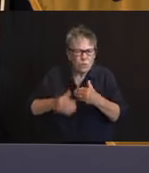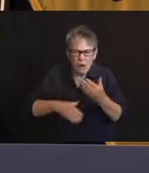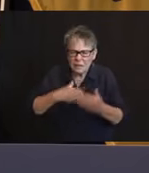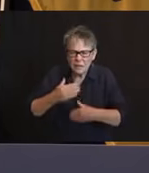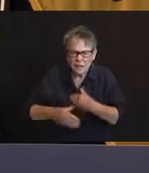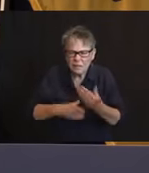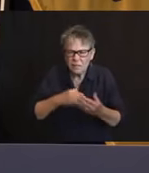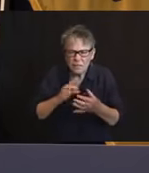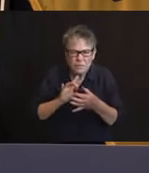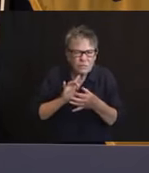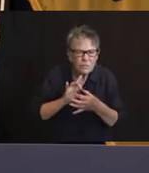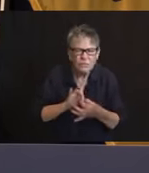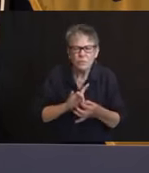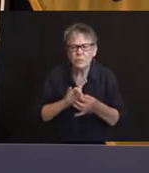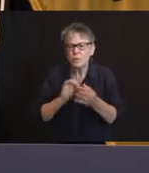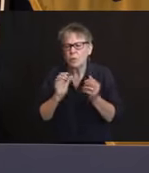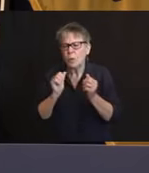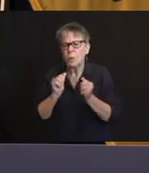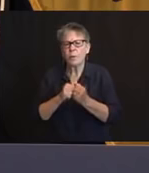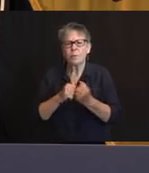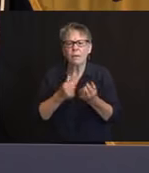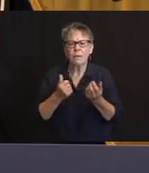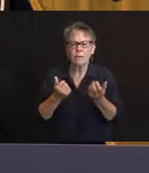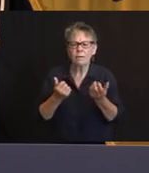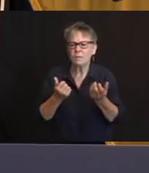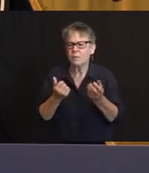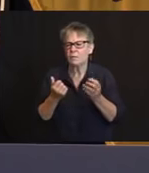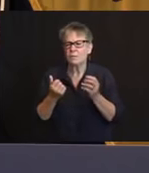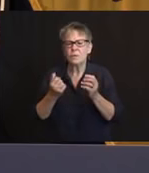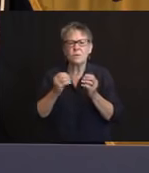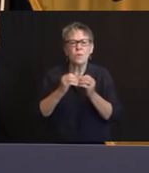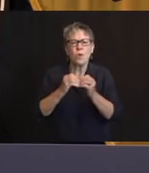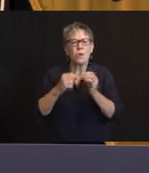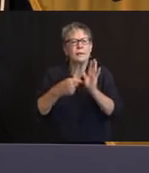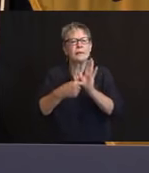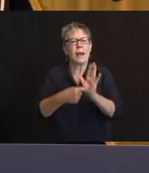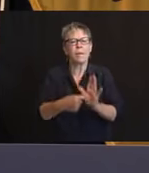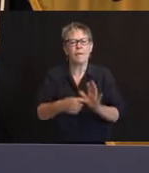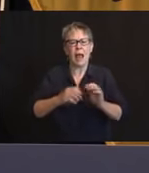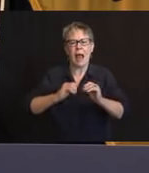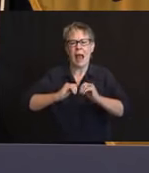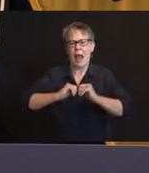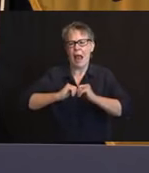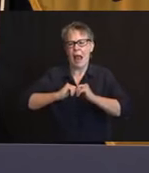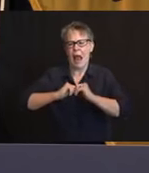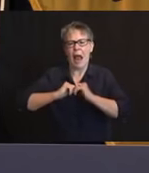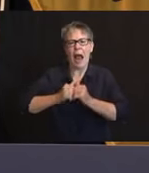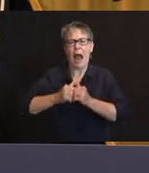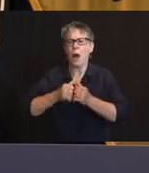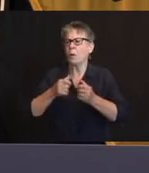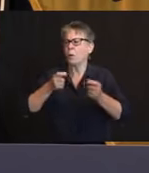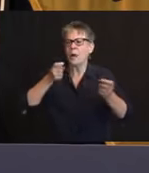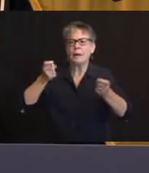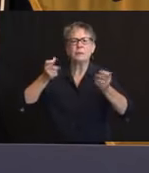provide concrete examples of how the administration is addressing these racial gaps? Thank you.